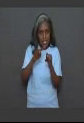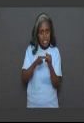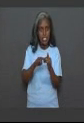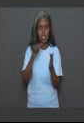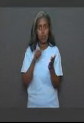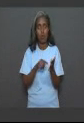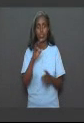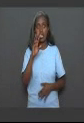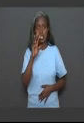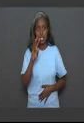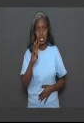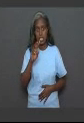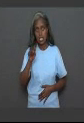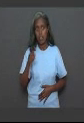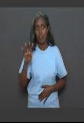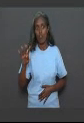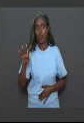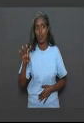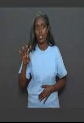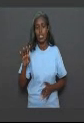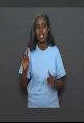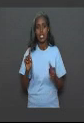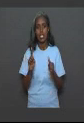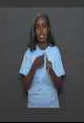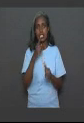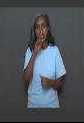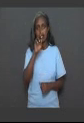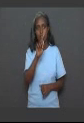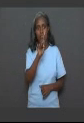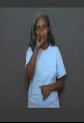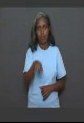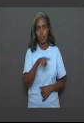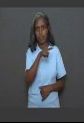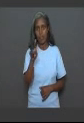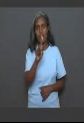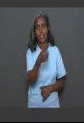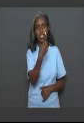point 6, 4 in the first quadrant.